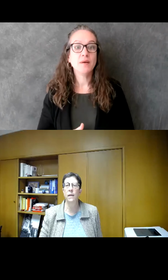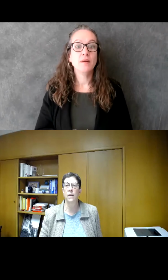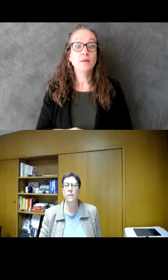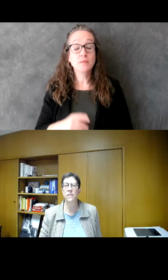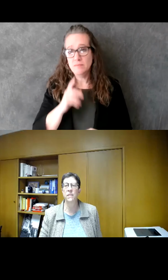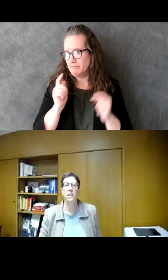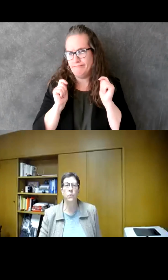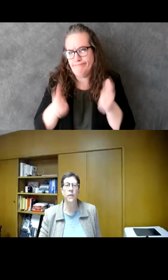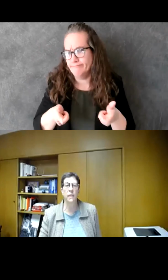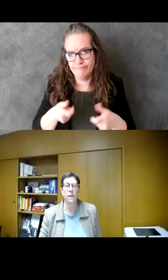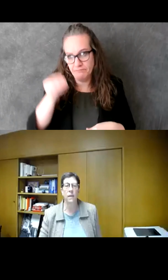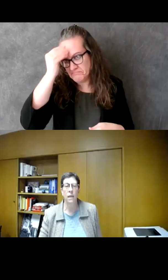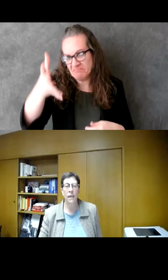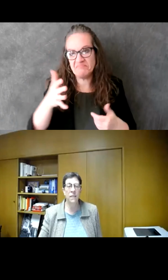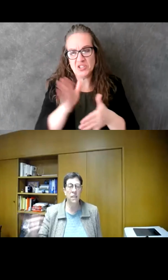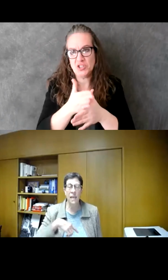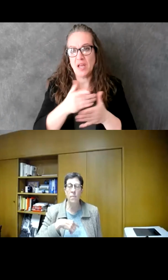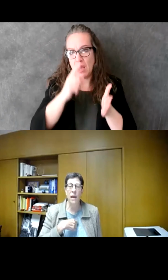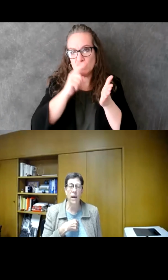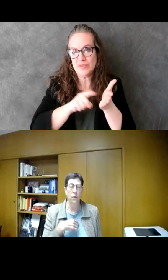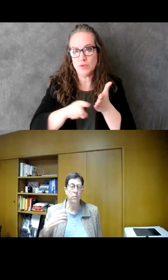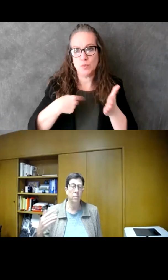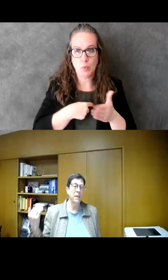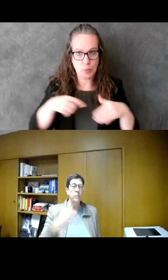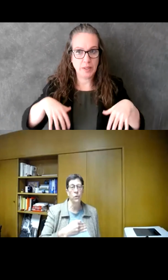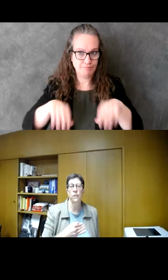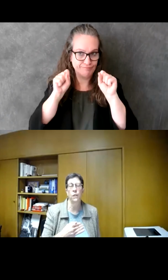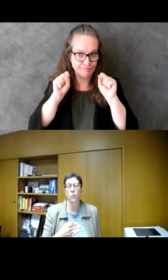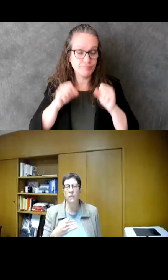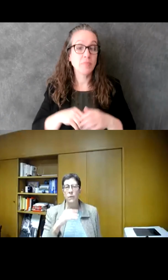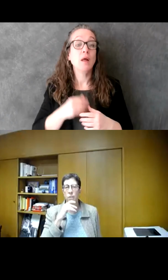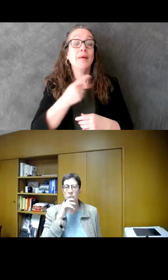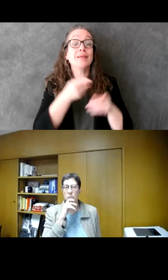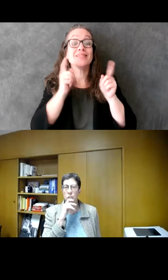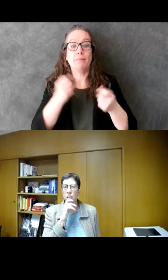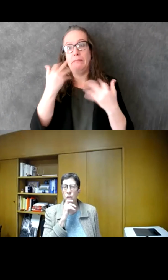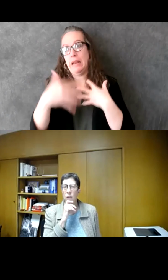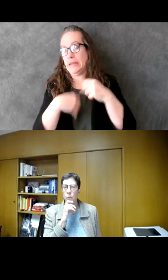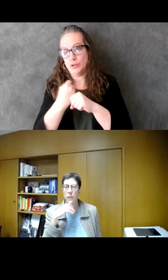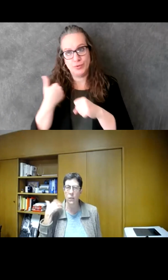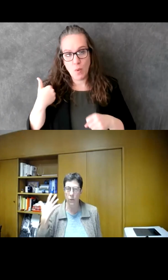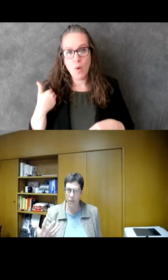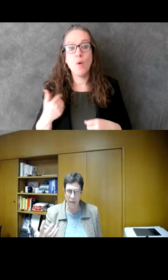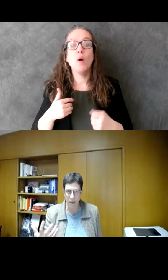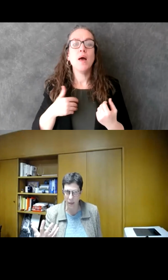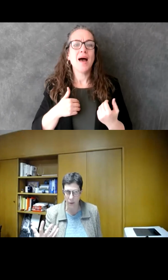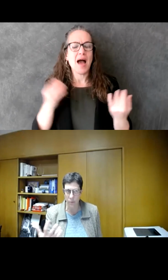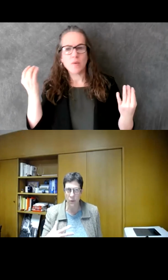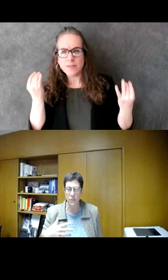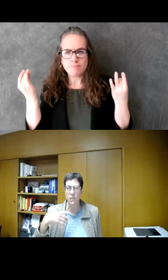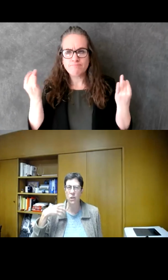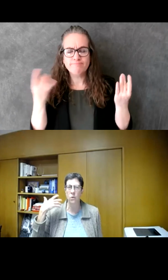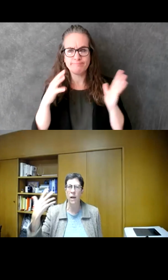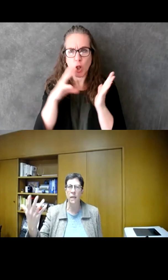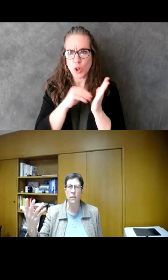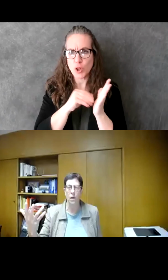quick, a study that we did. And this came about many moons ago because I was just trying to really learn a lot about elder abuse.